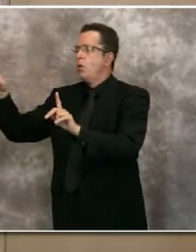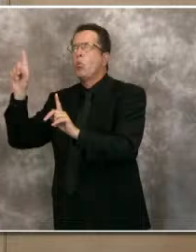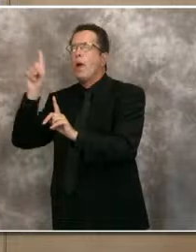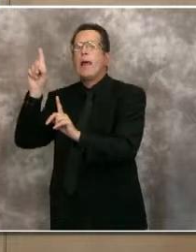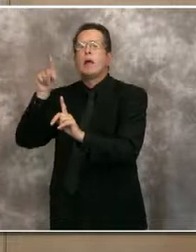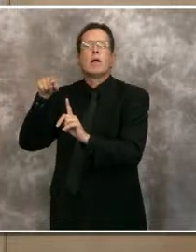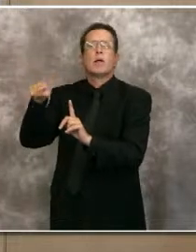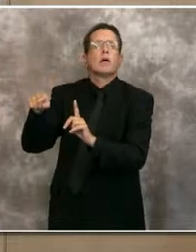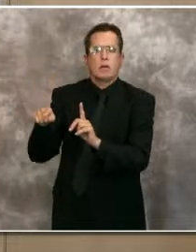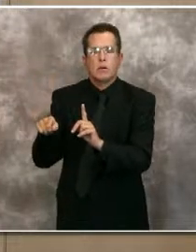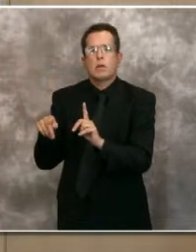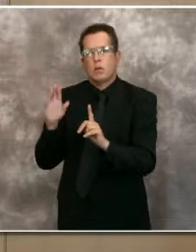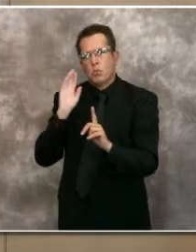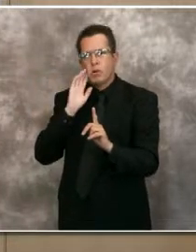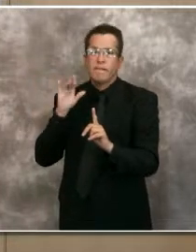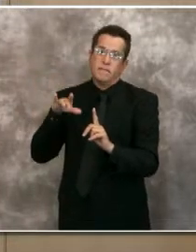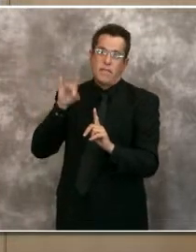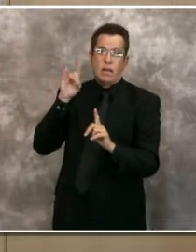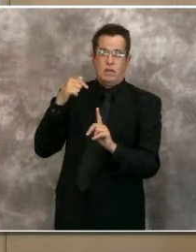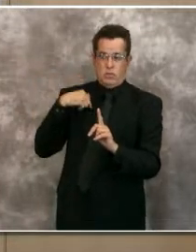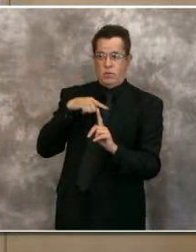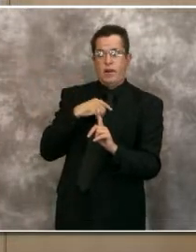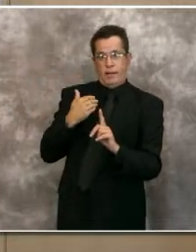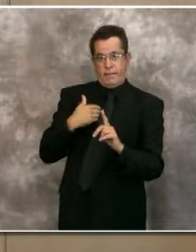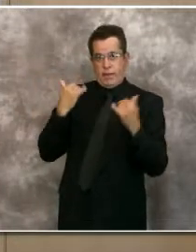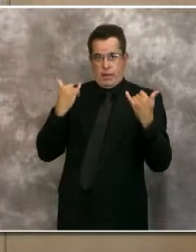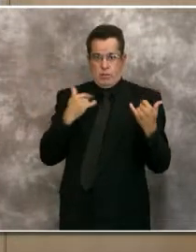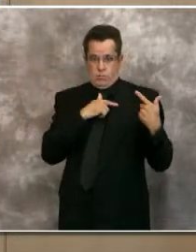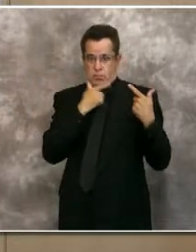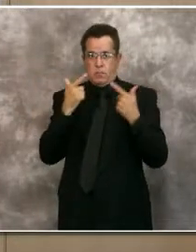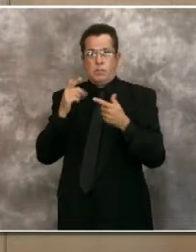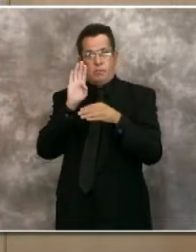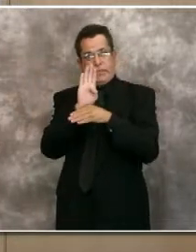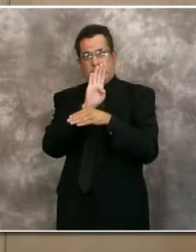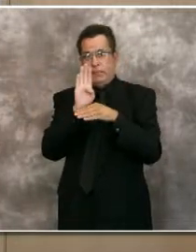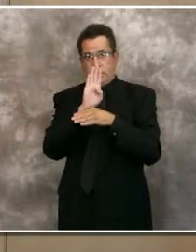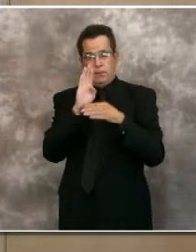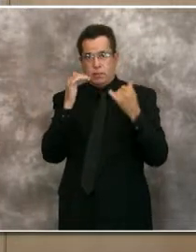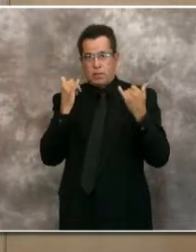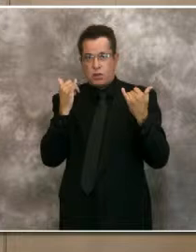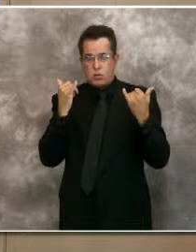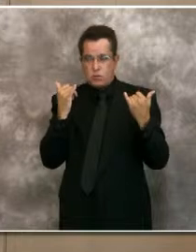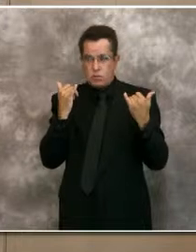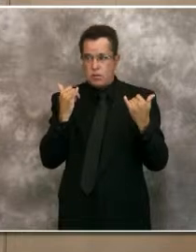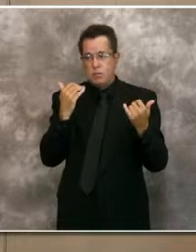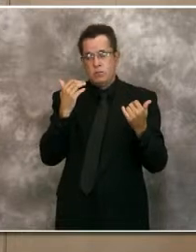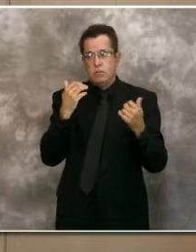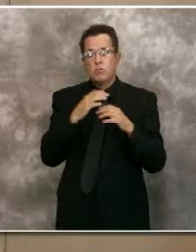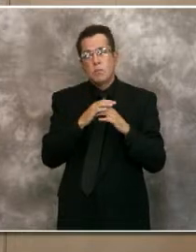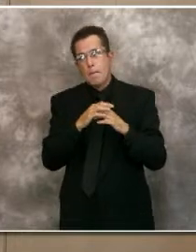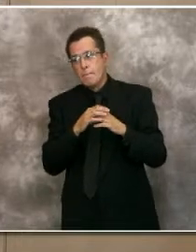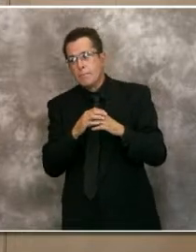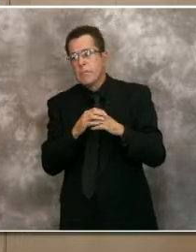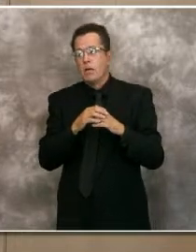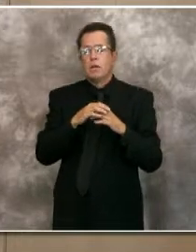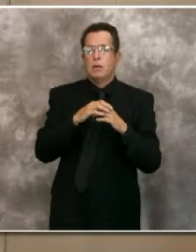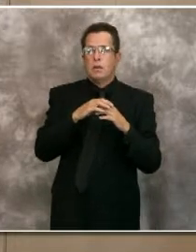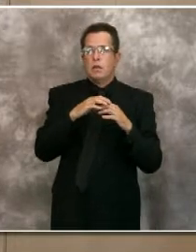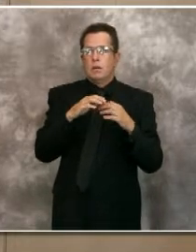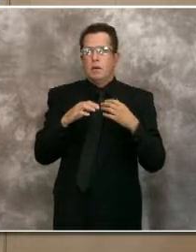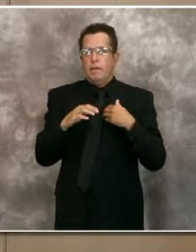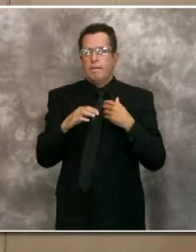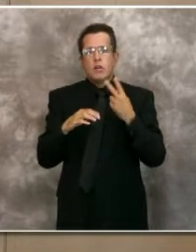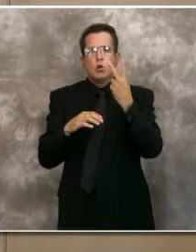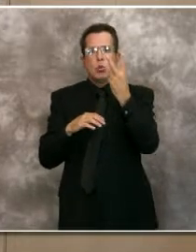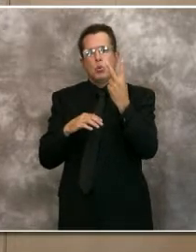up until many of the businesses and industries opened up, about 2 to 2.5 close